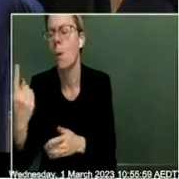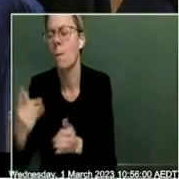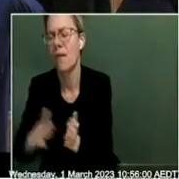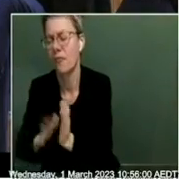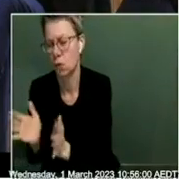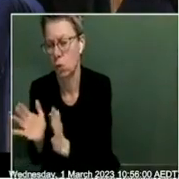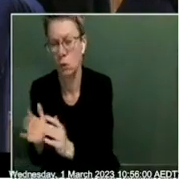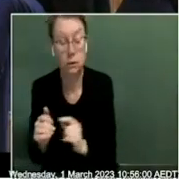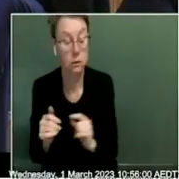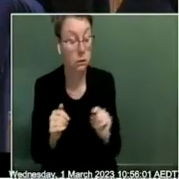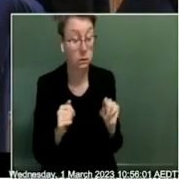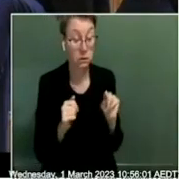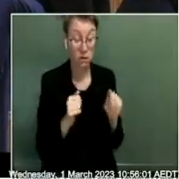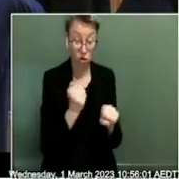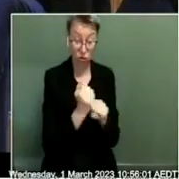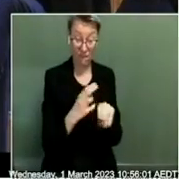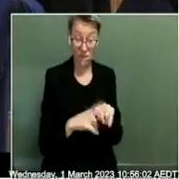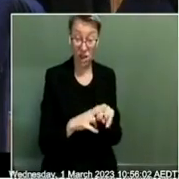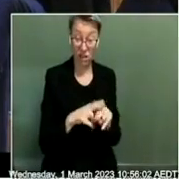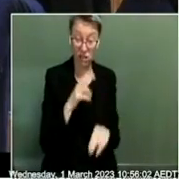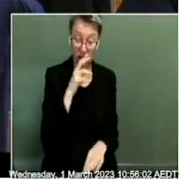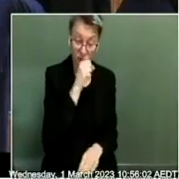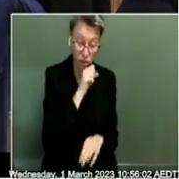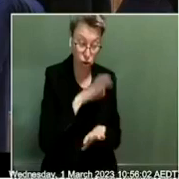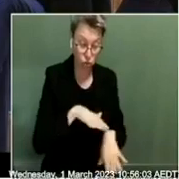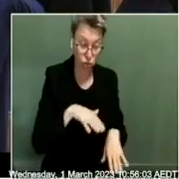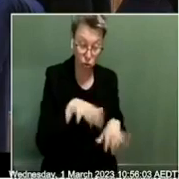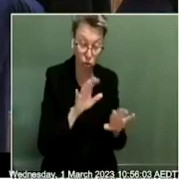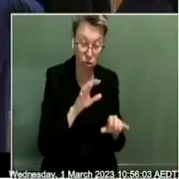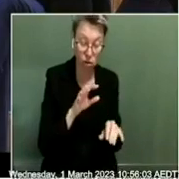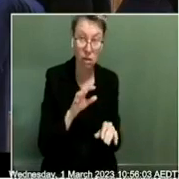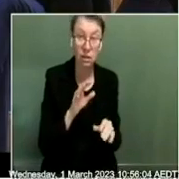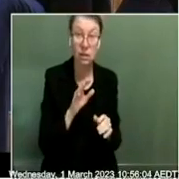who did not survive his children being taken from him.